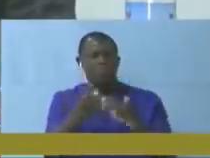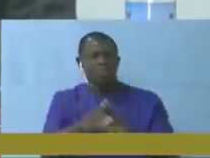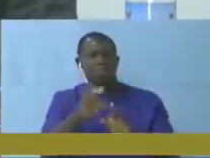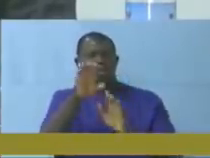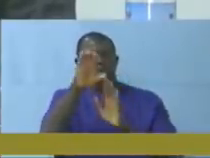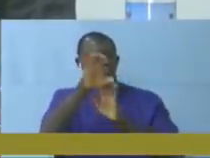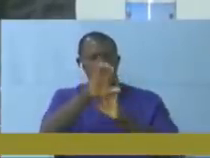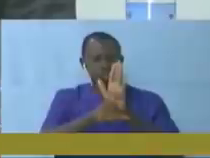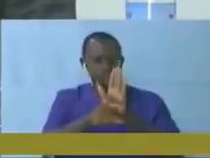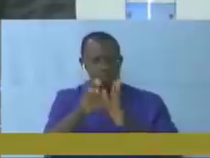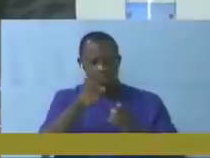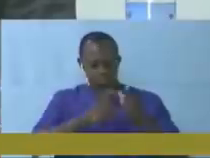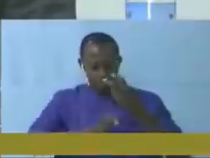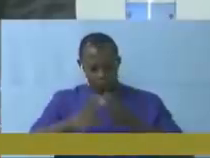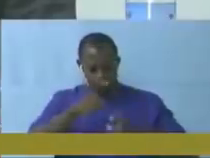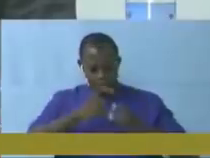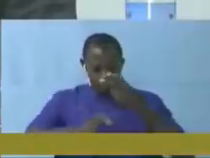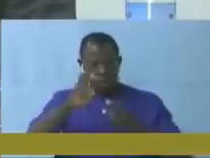Commission